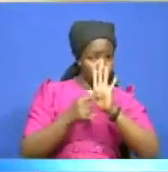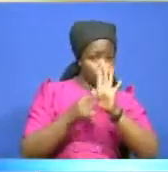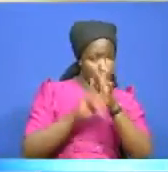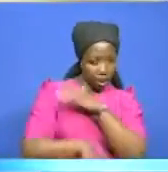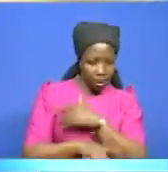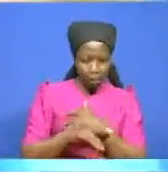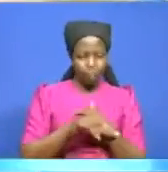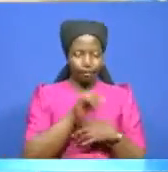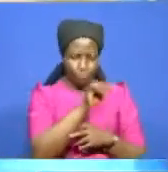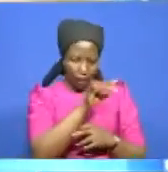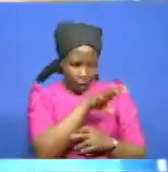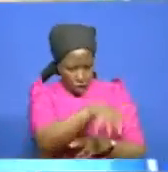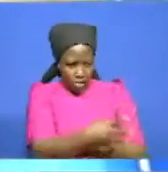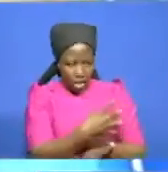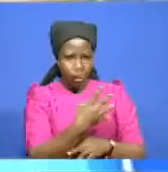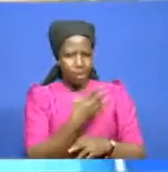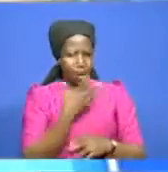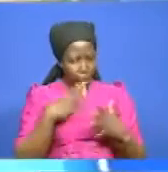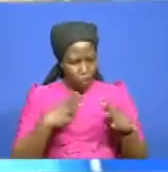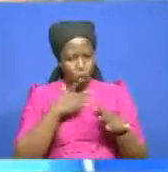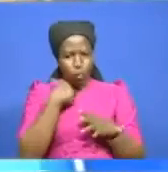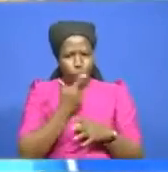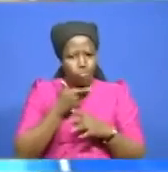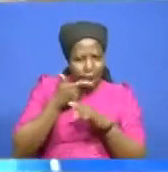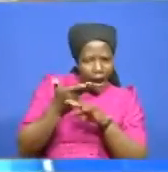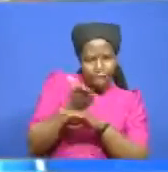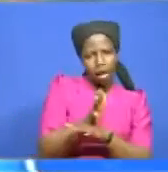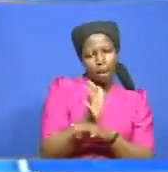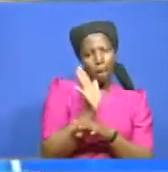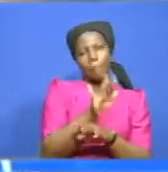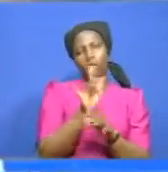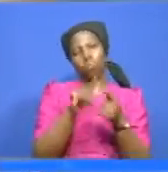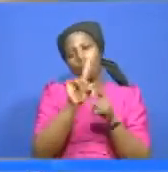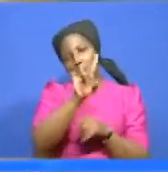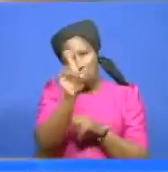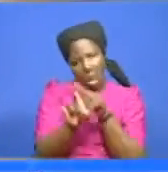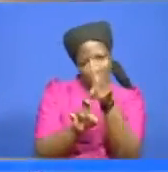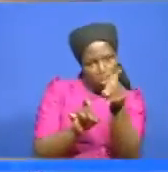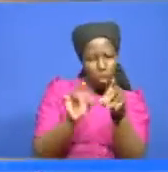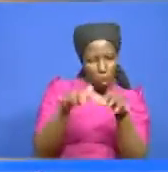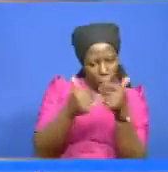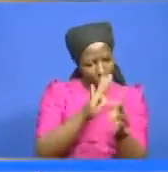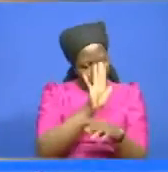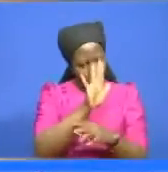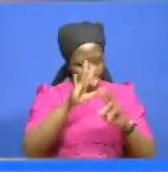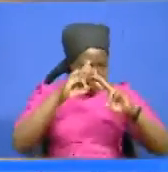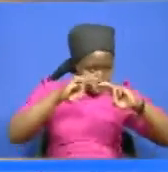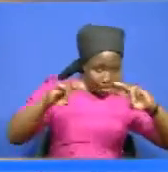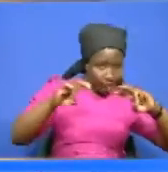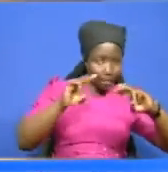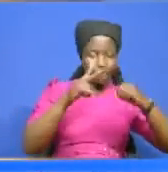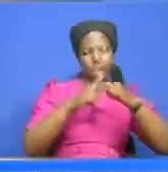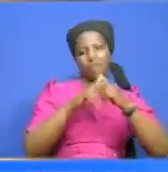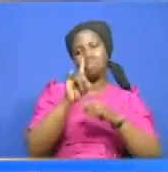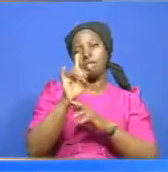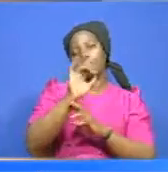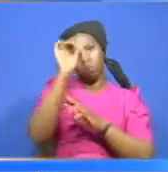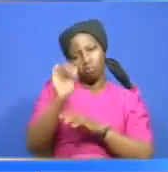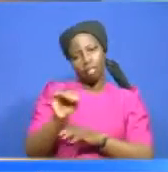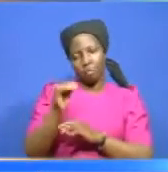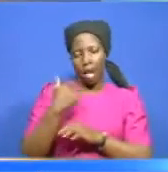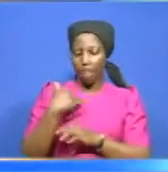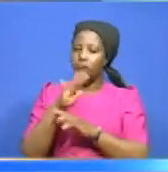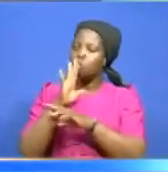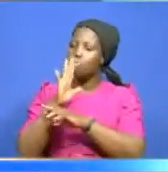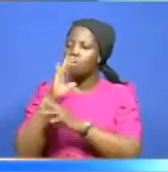the 4,000 respondents to their questions or questionnaires or research, if you like, 71% had borrowed